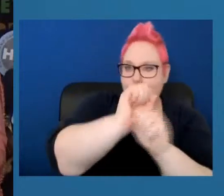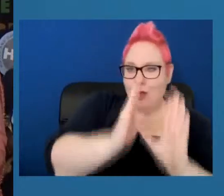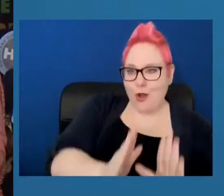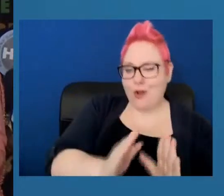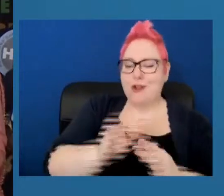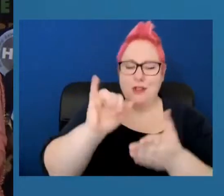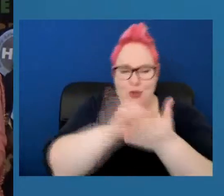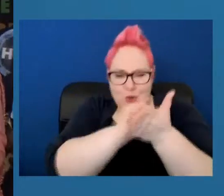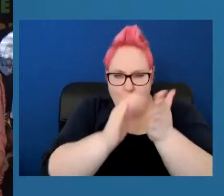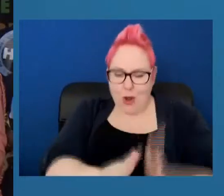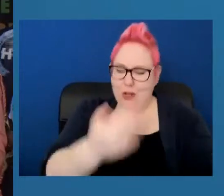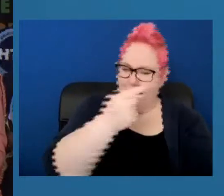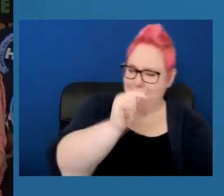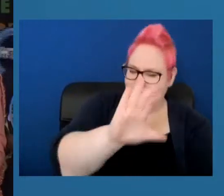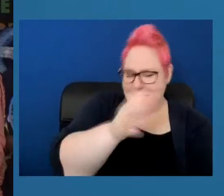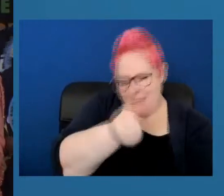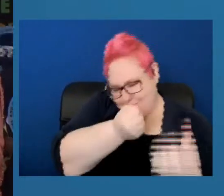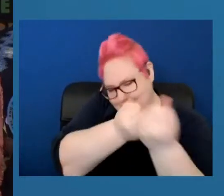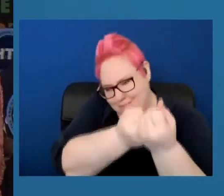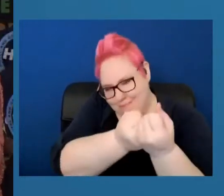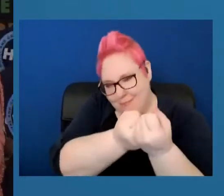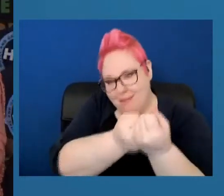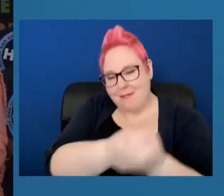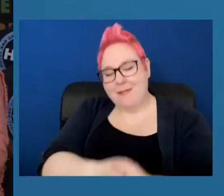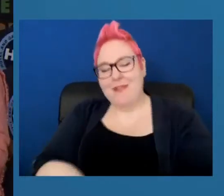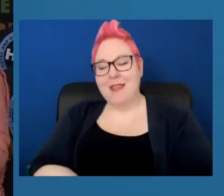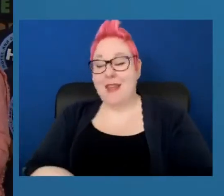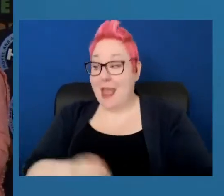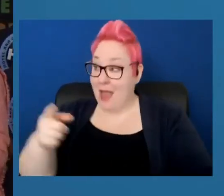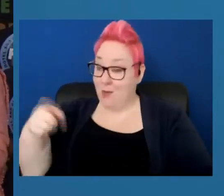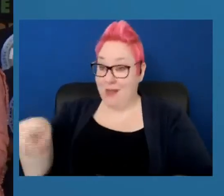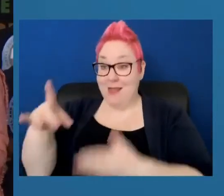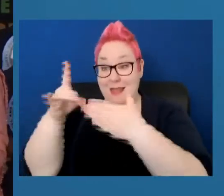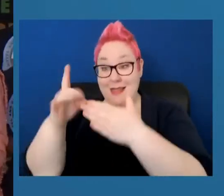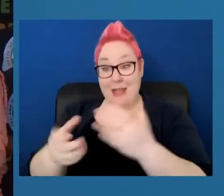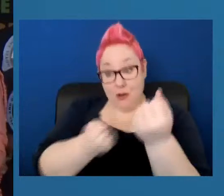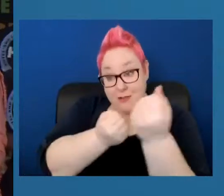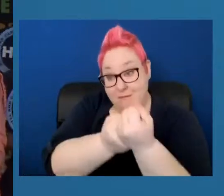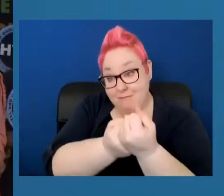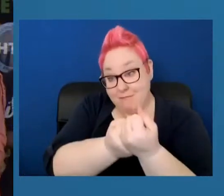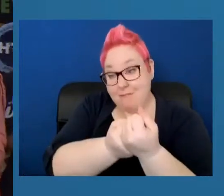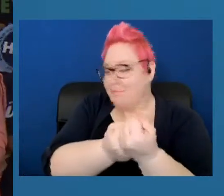HTC. And look, with them on our side, we can't lose.